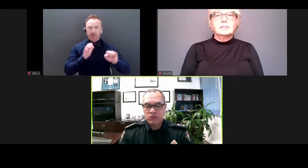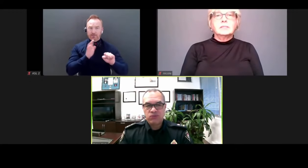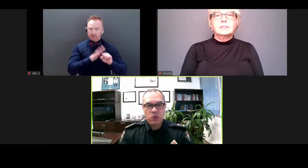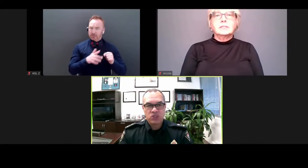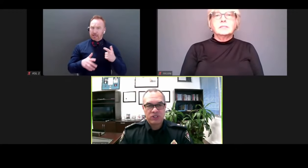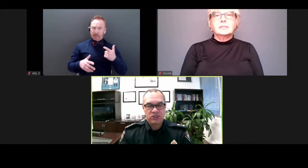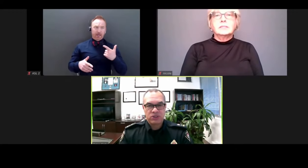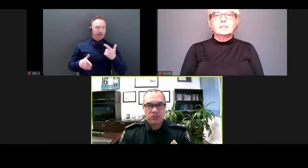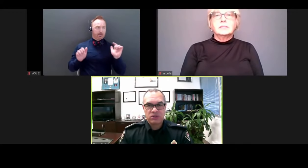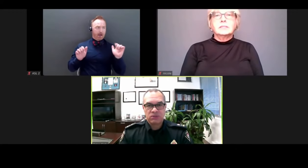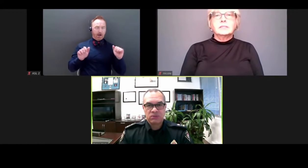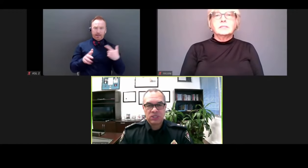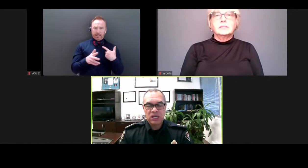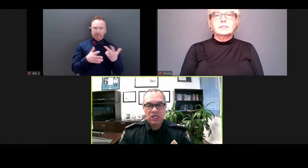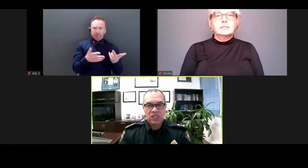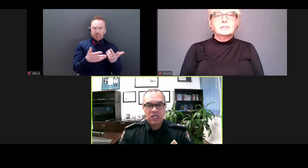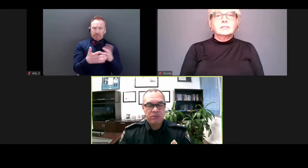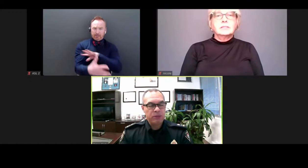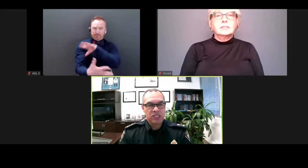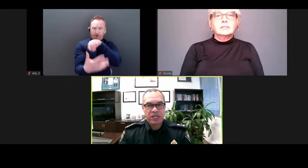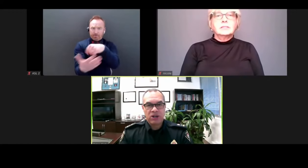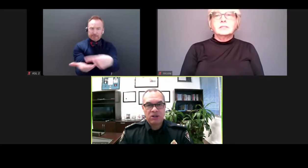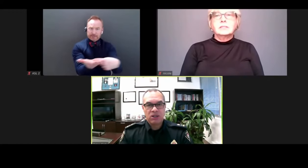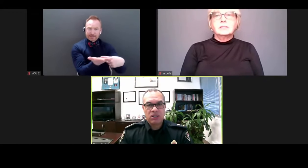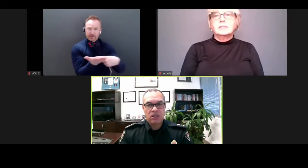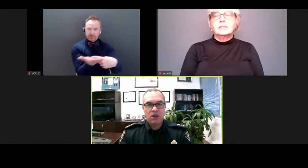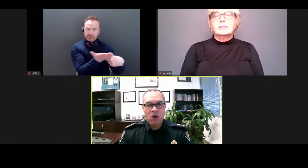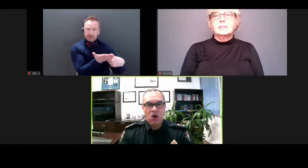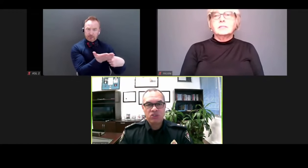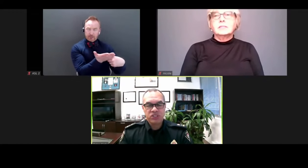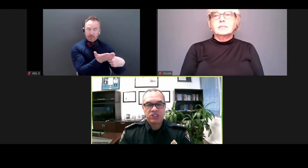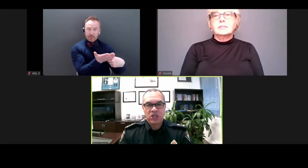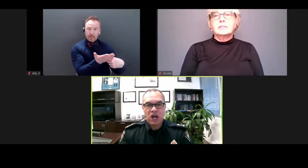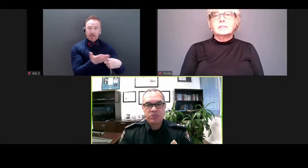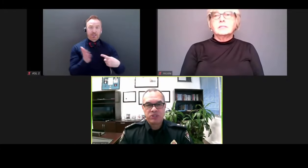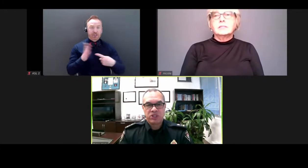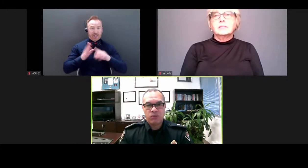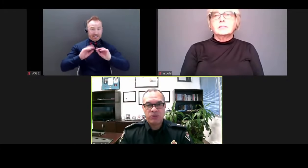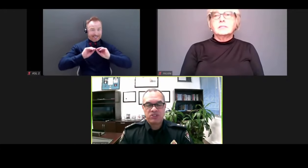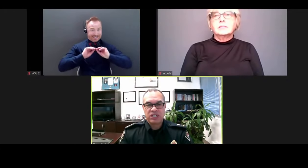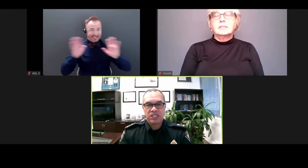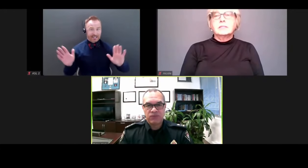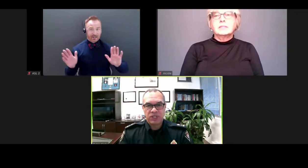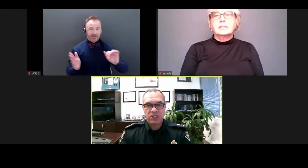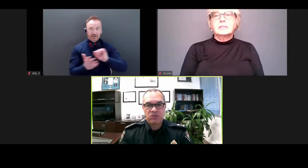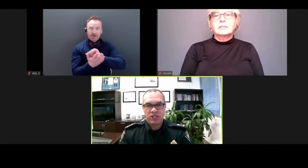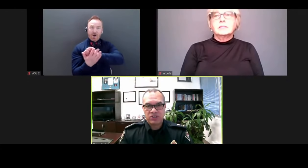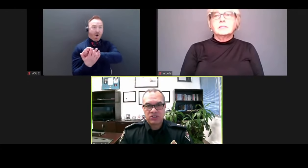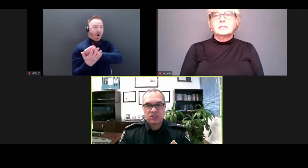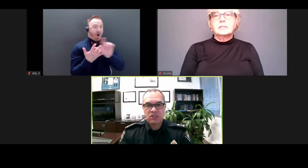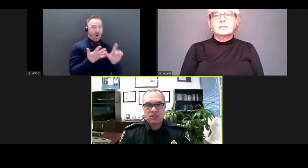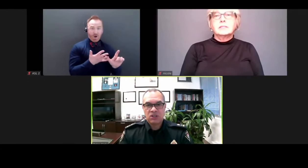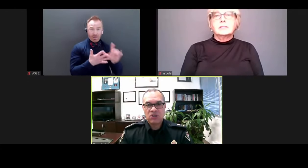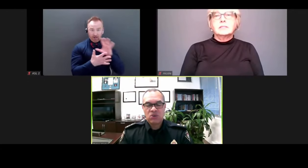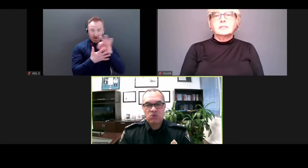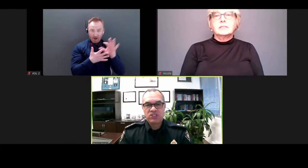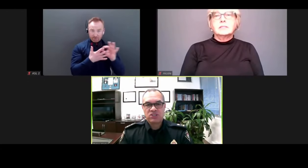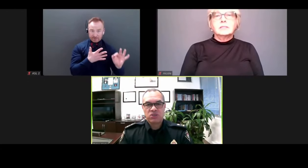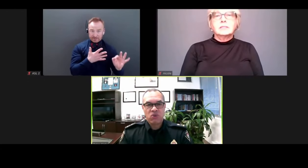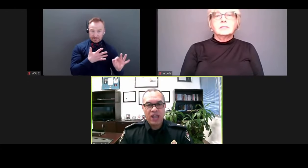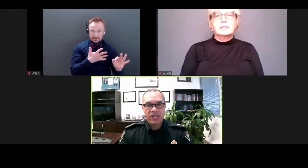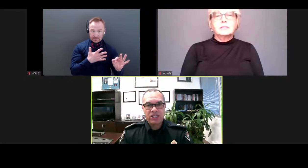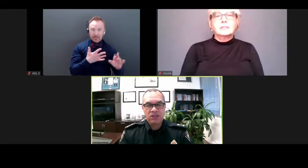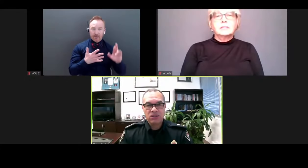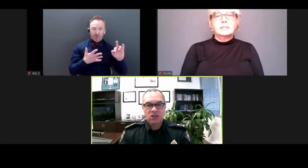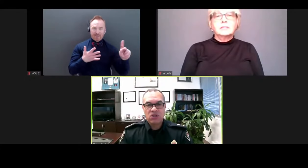to an enforced resolution. Let me be clear, all such options come with significant risks. Risks